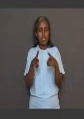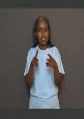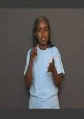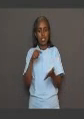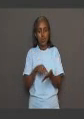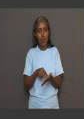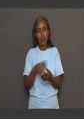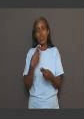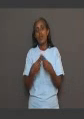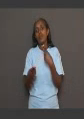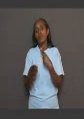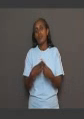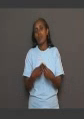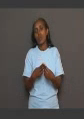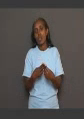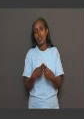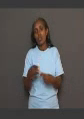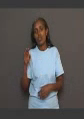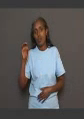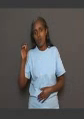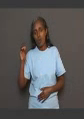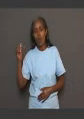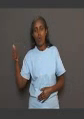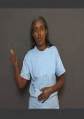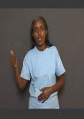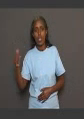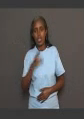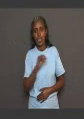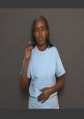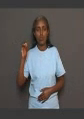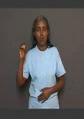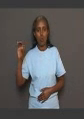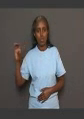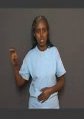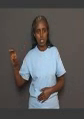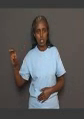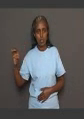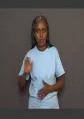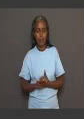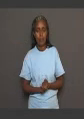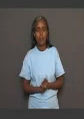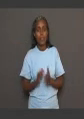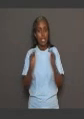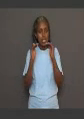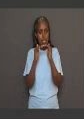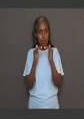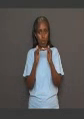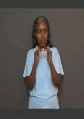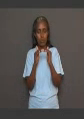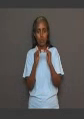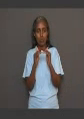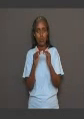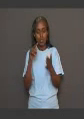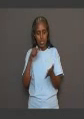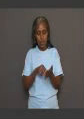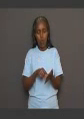dot product of OA and OC is equal to the